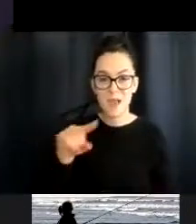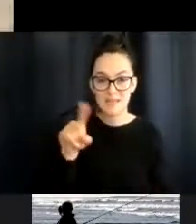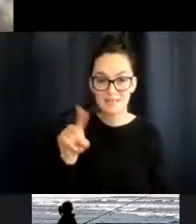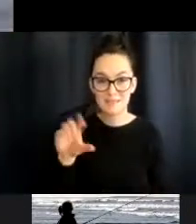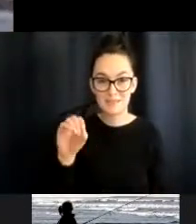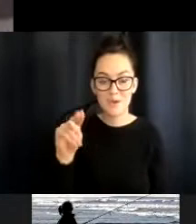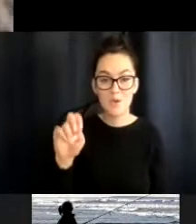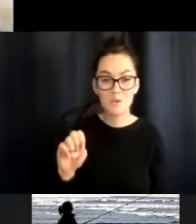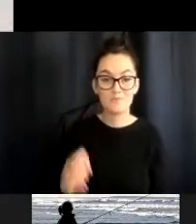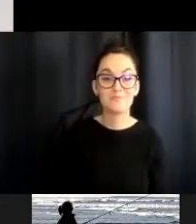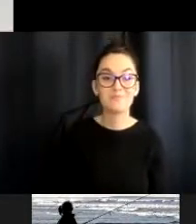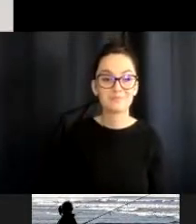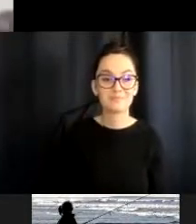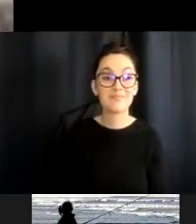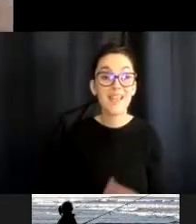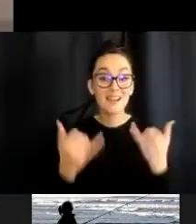see